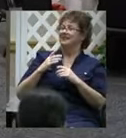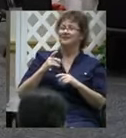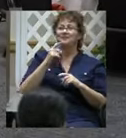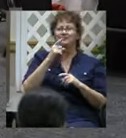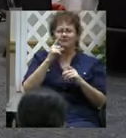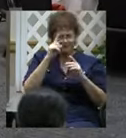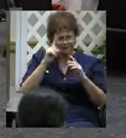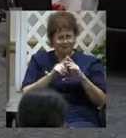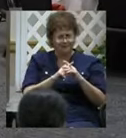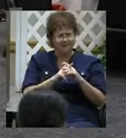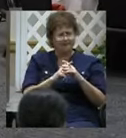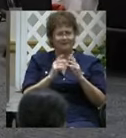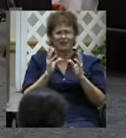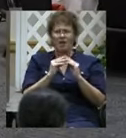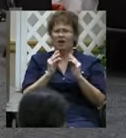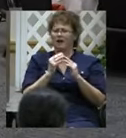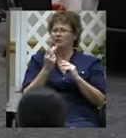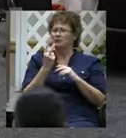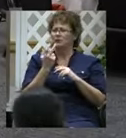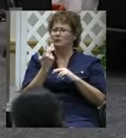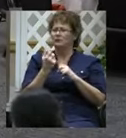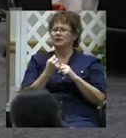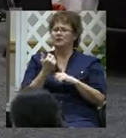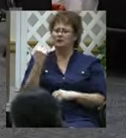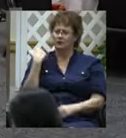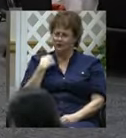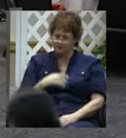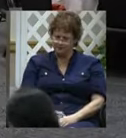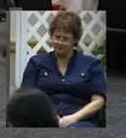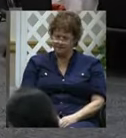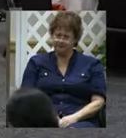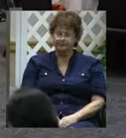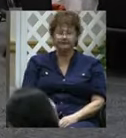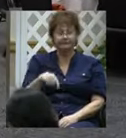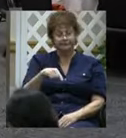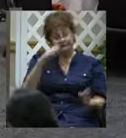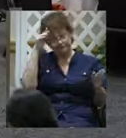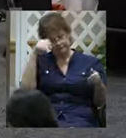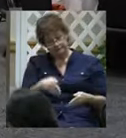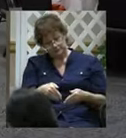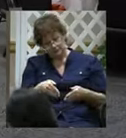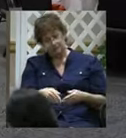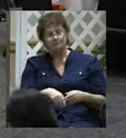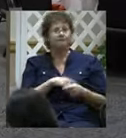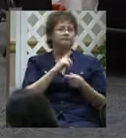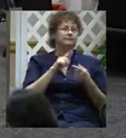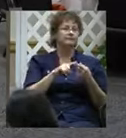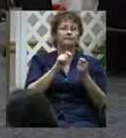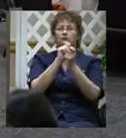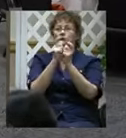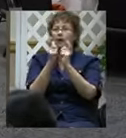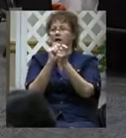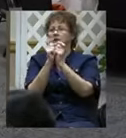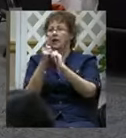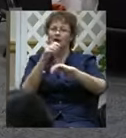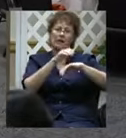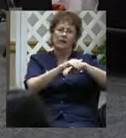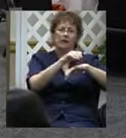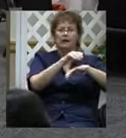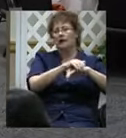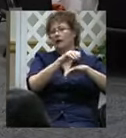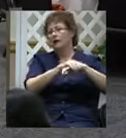up in a conference maybe a couple years ago. But you know, we're mostly focused on translating our English documents